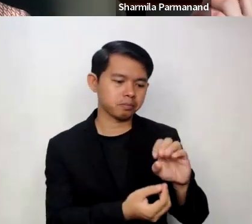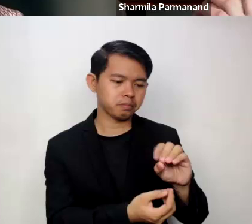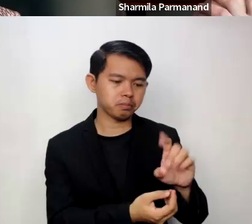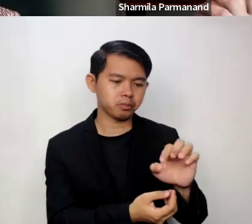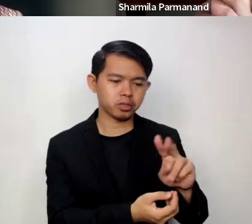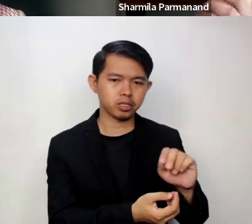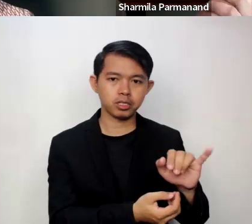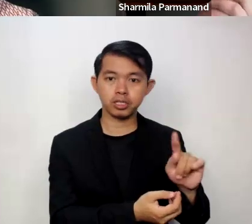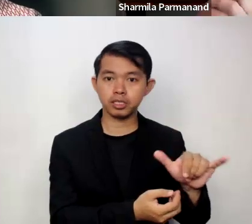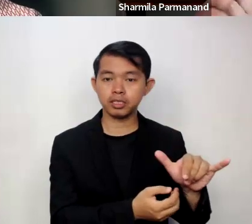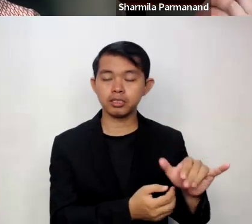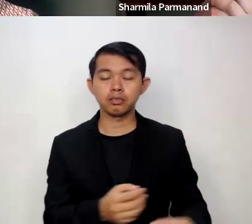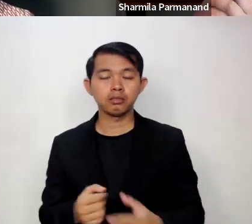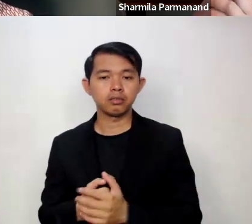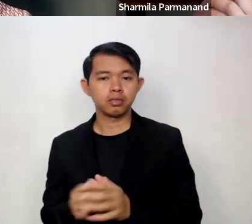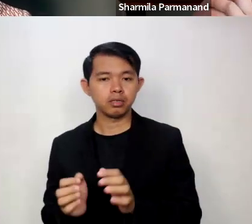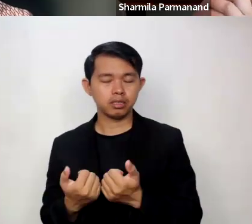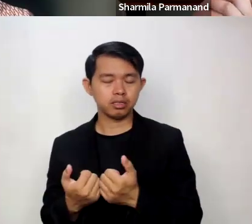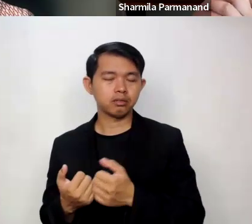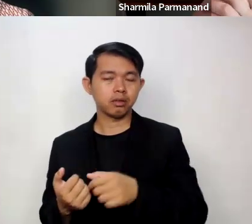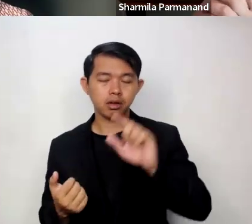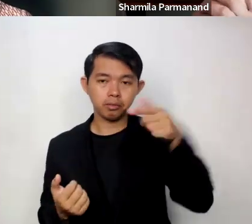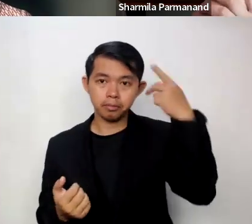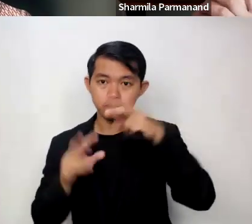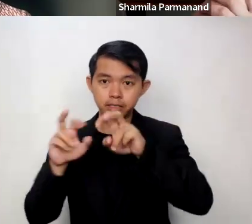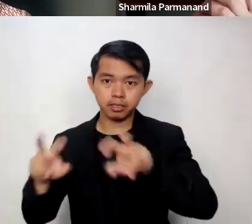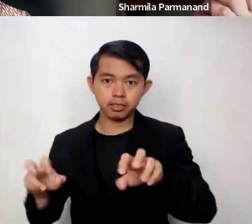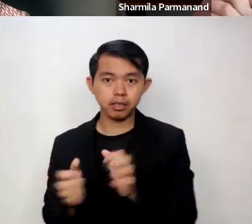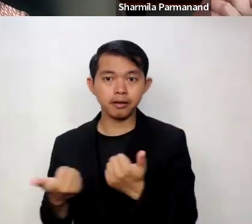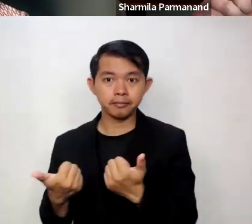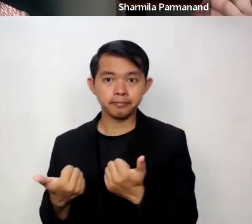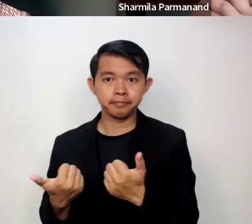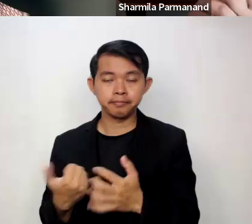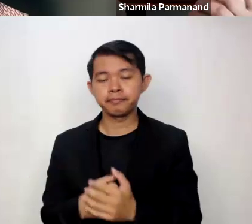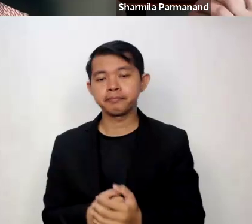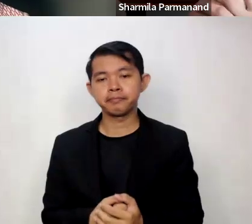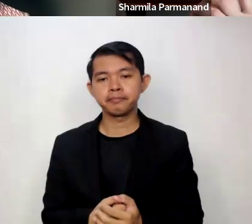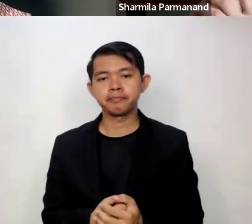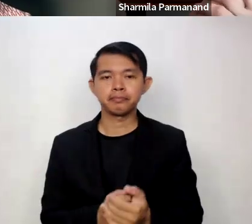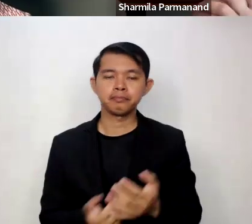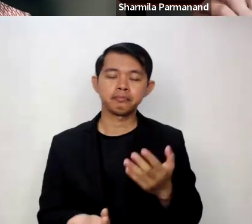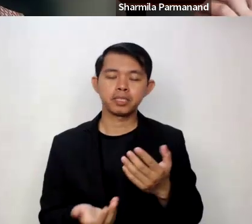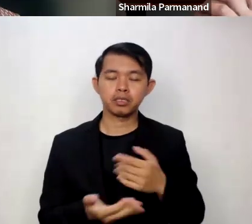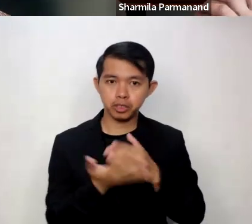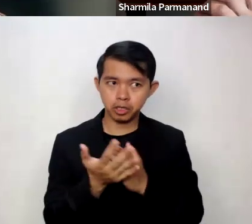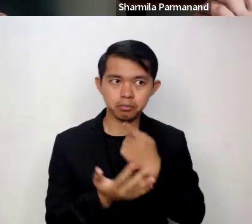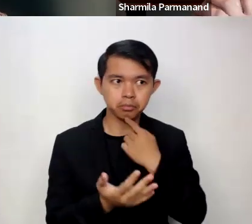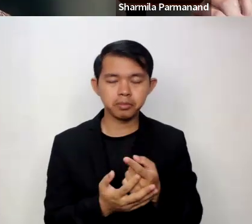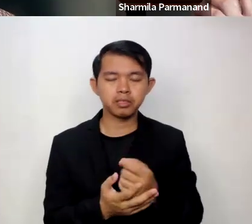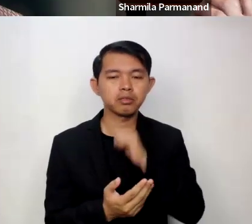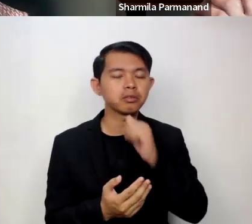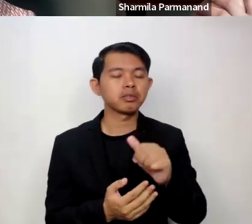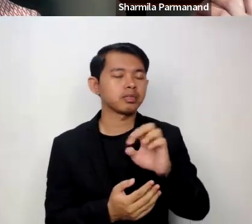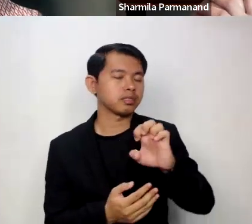theory, and how political is the research. Kasi some people will say post-colonialism is not explicitly political in the way decolonial